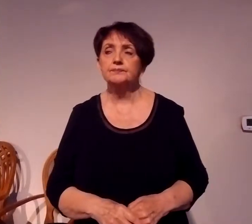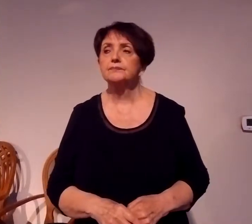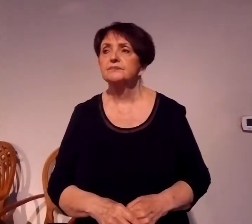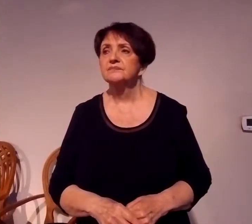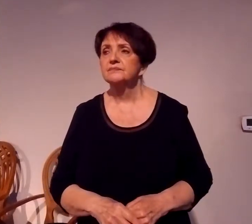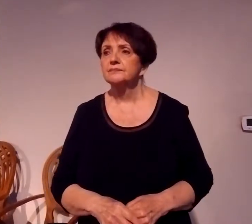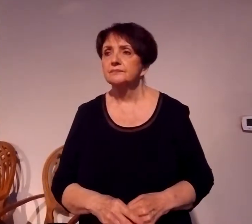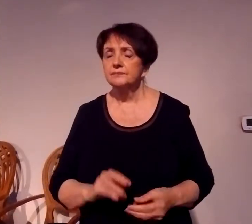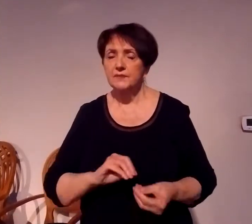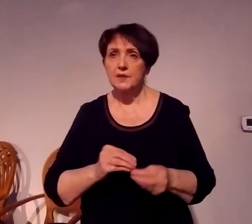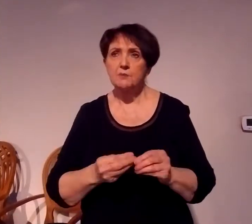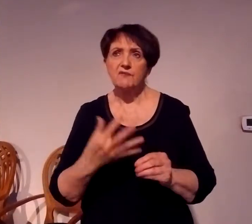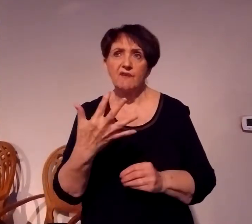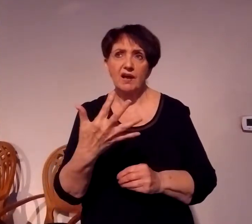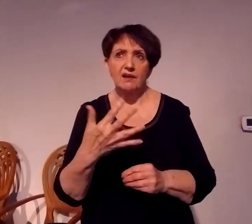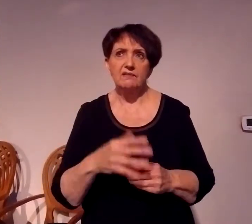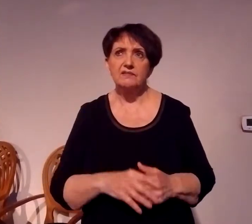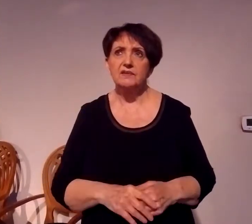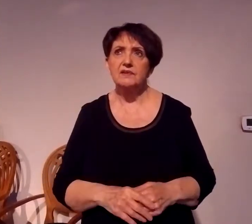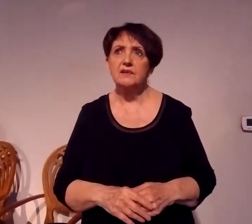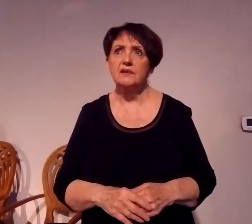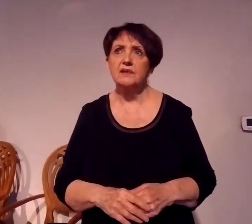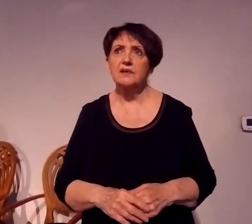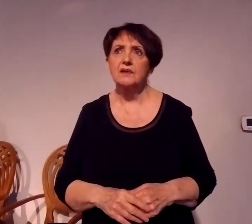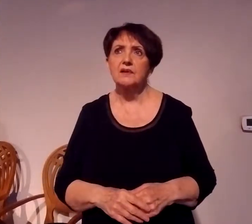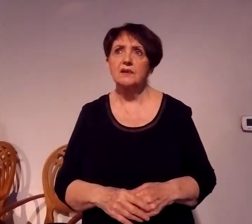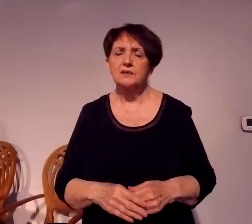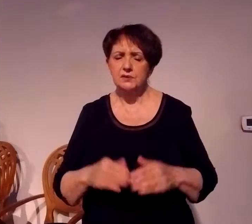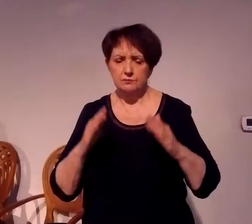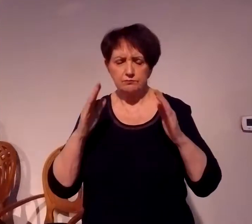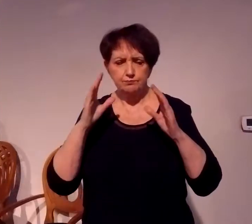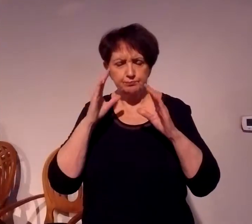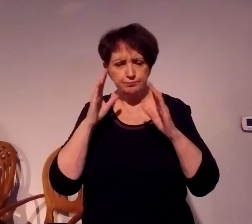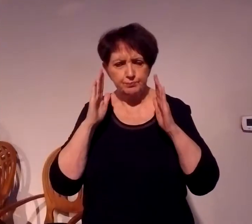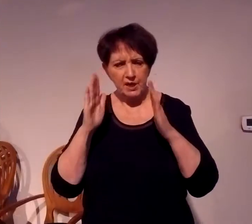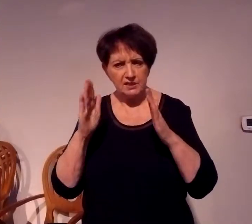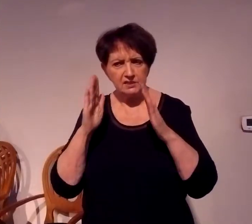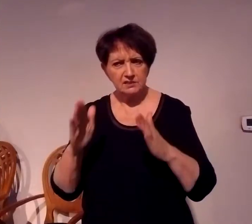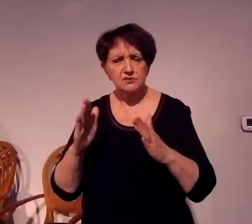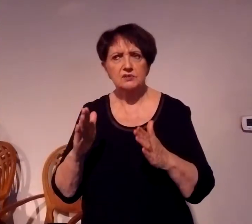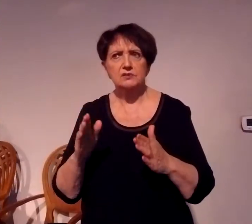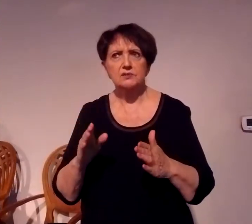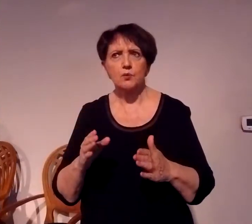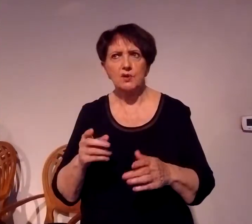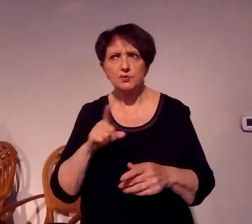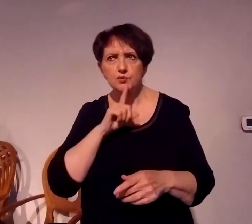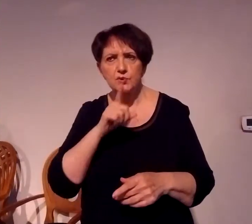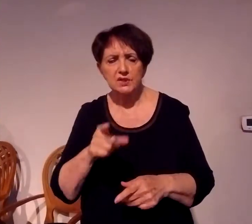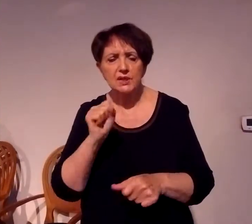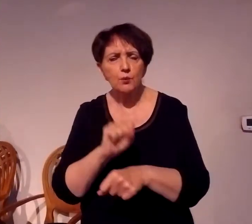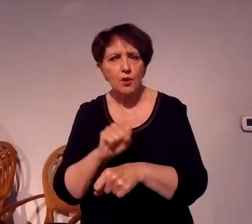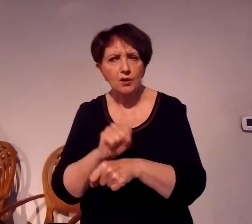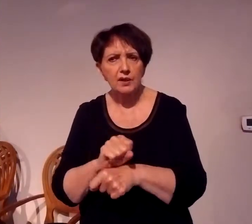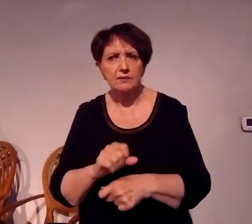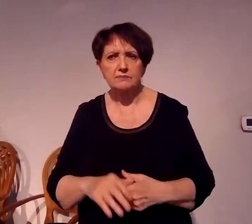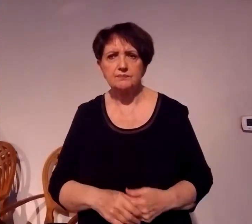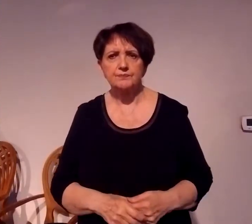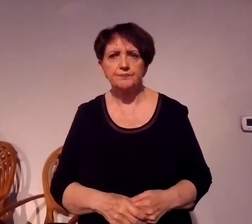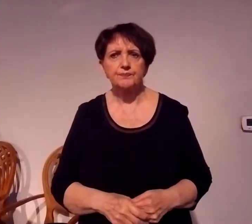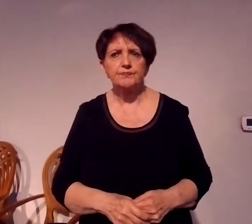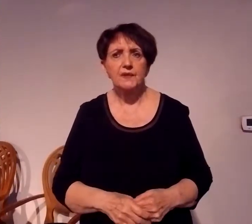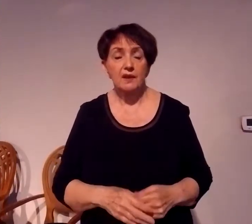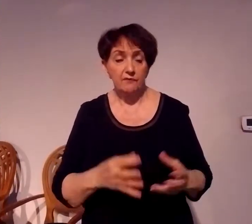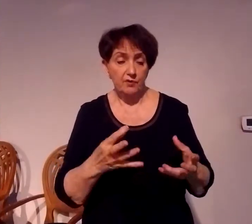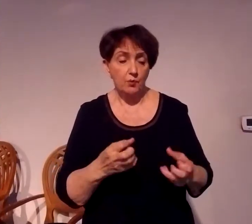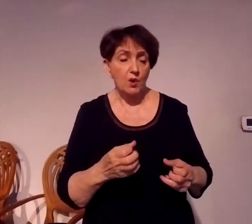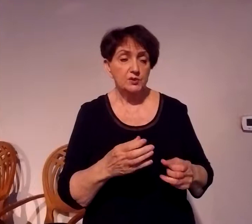Now, number 5, practical step, is to pay attention to what is working, right? We teach this. If you want to